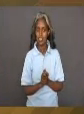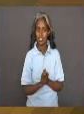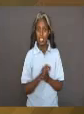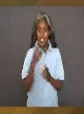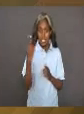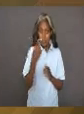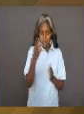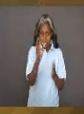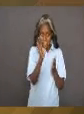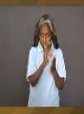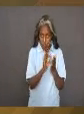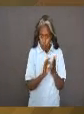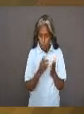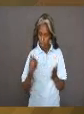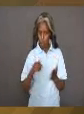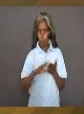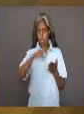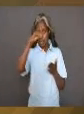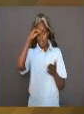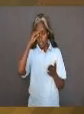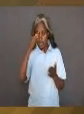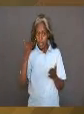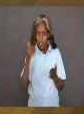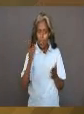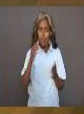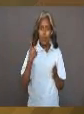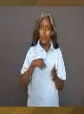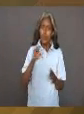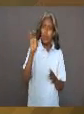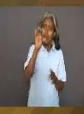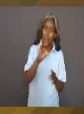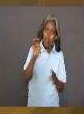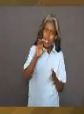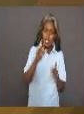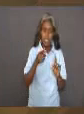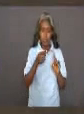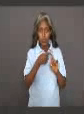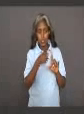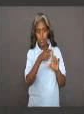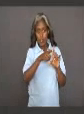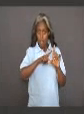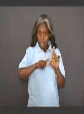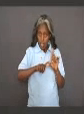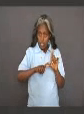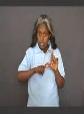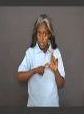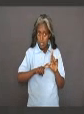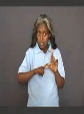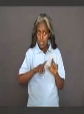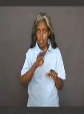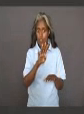Using the formula we learned, we find that a positive angle is